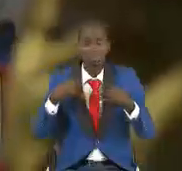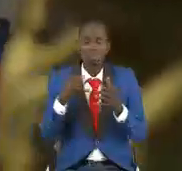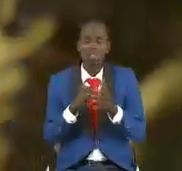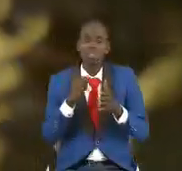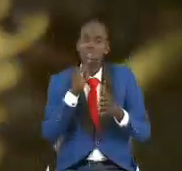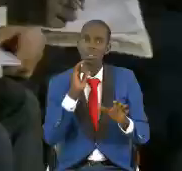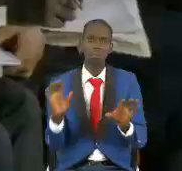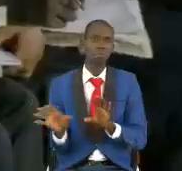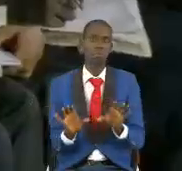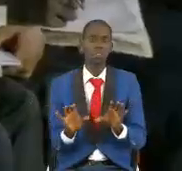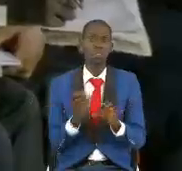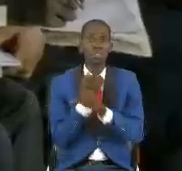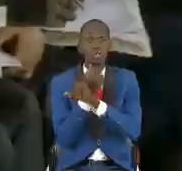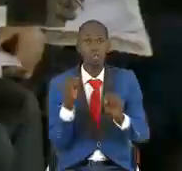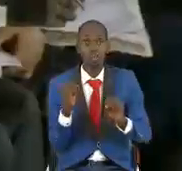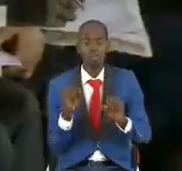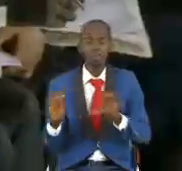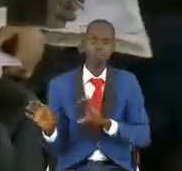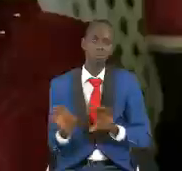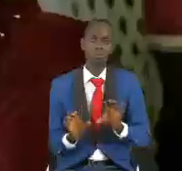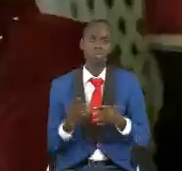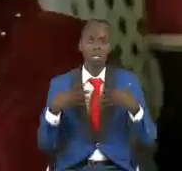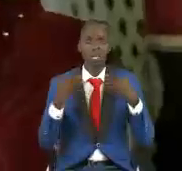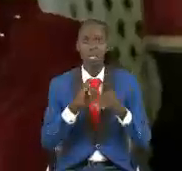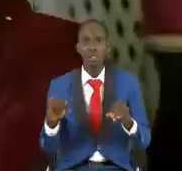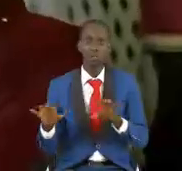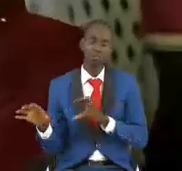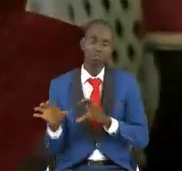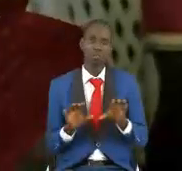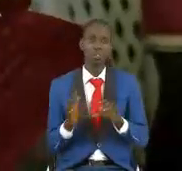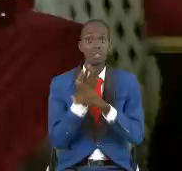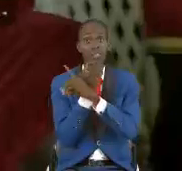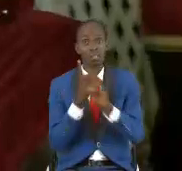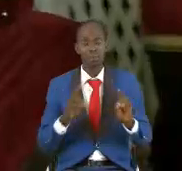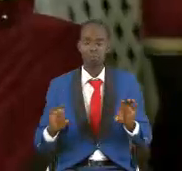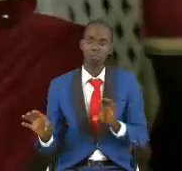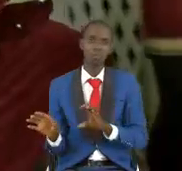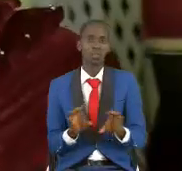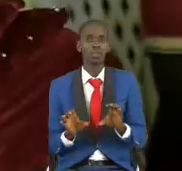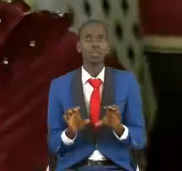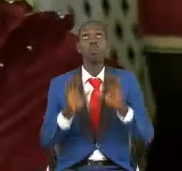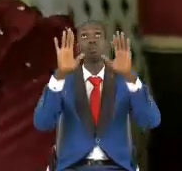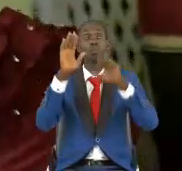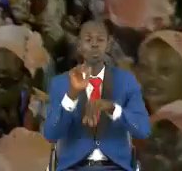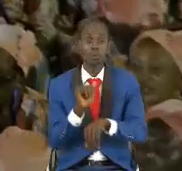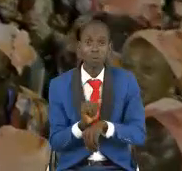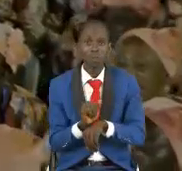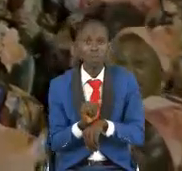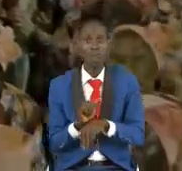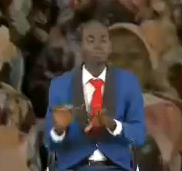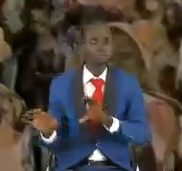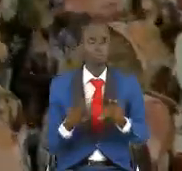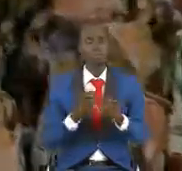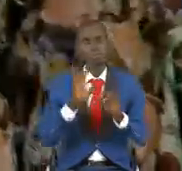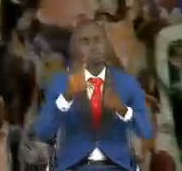Salvation, done. Amen. Healing, done. Amen. Deliverance, done. Amen. miracle done in your